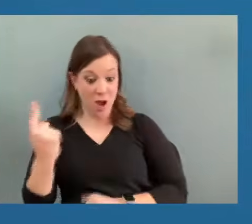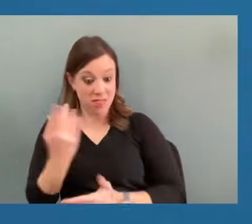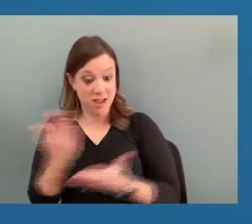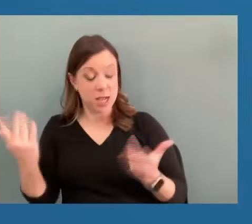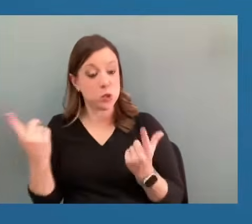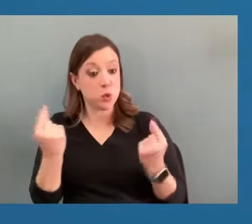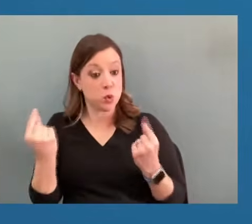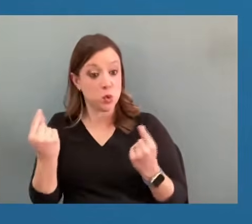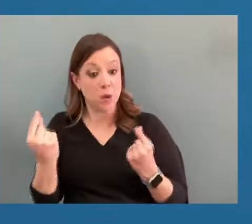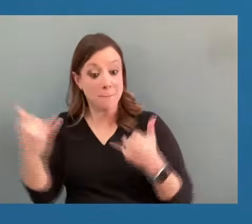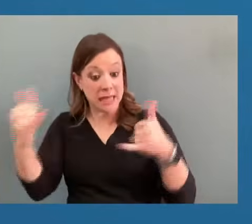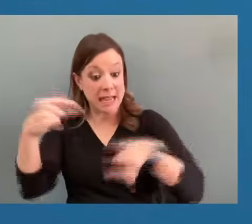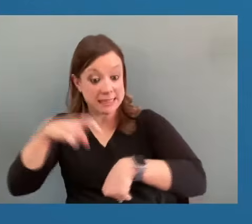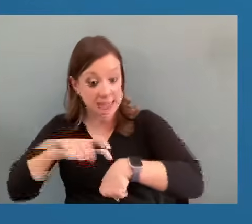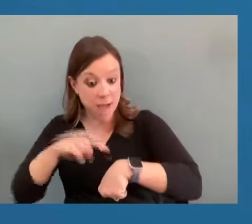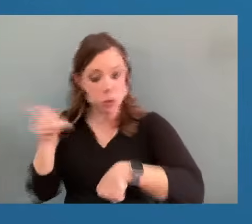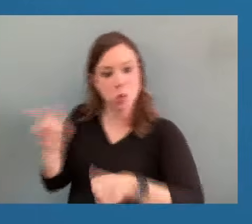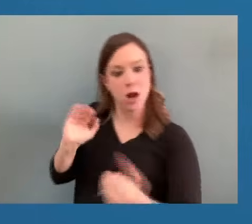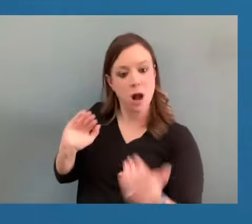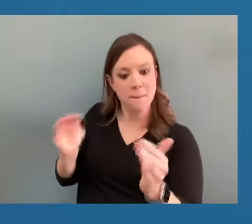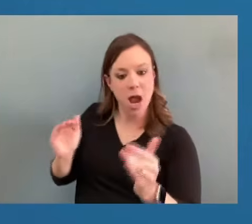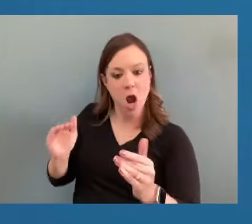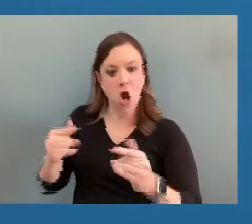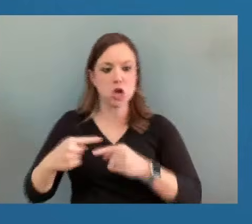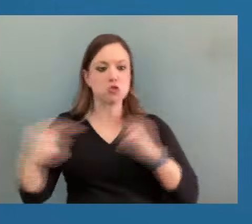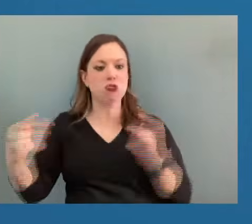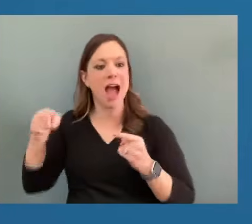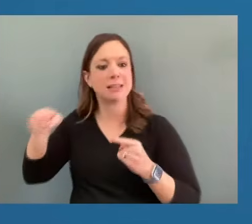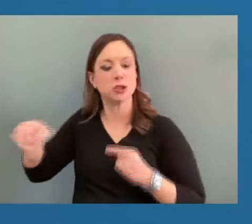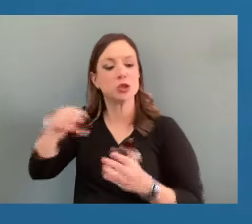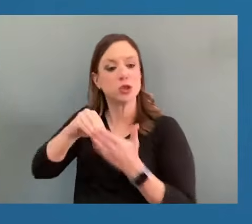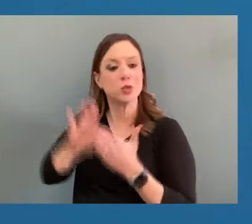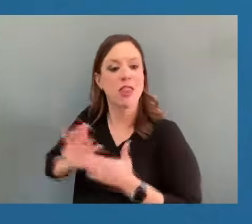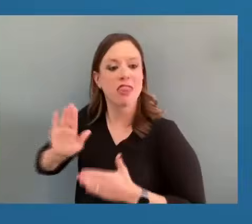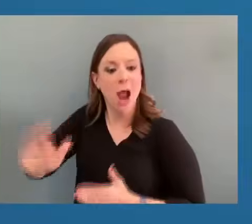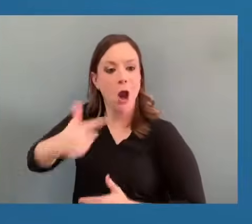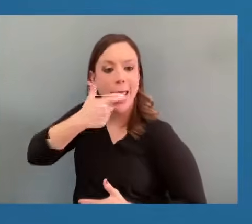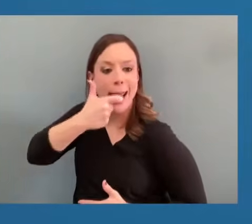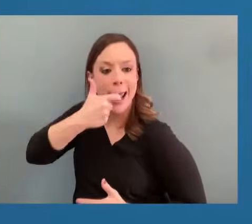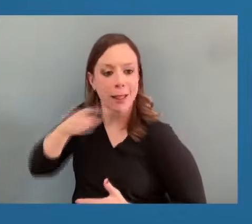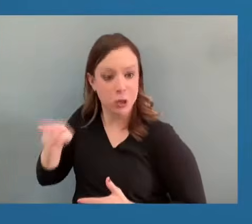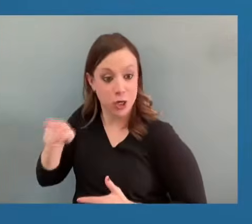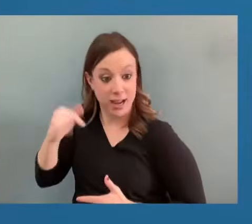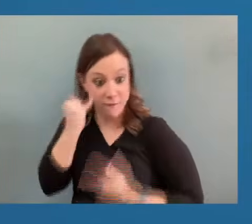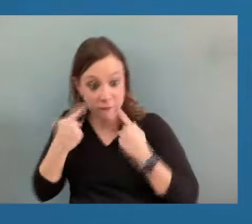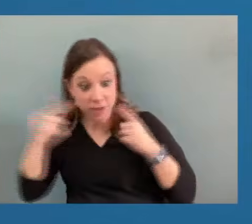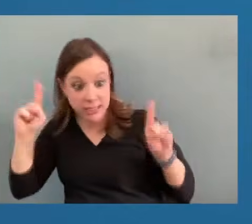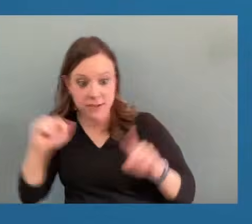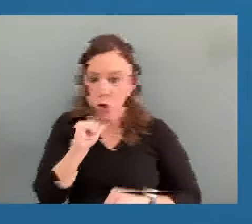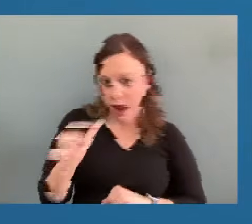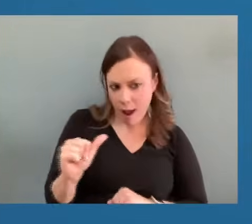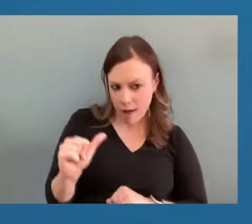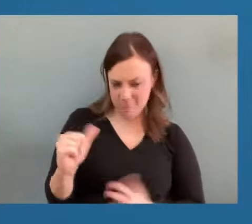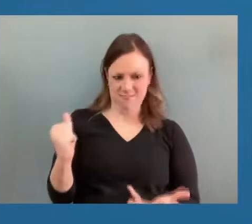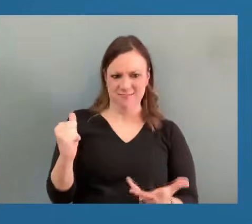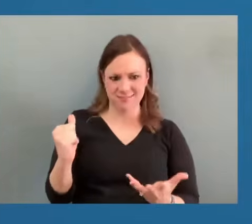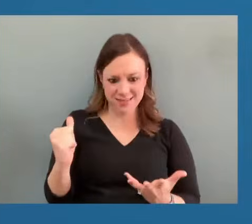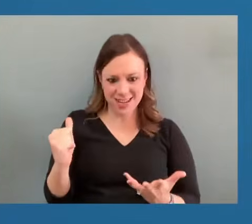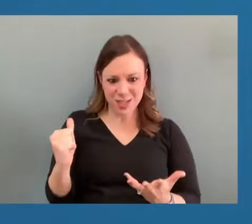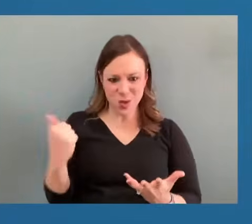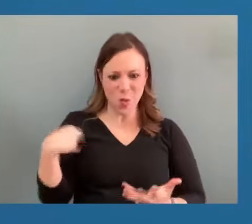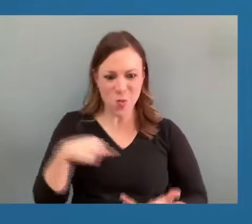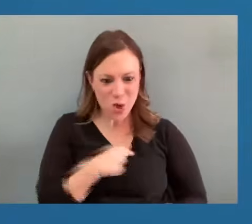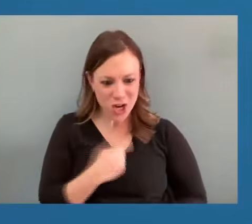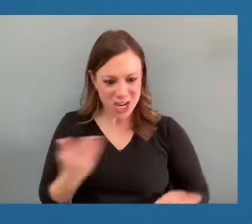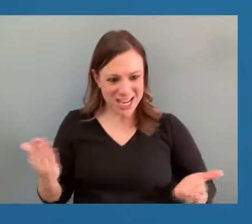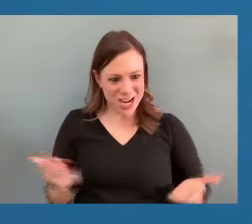pollution had been and has been normalized. And so, as we are here celebrating these cameras